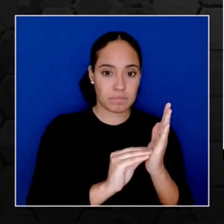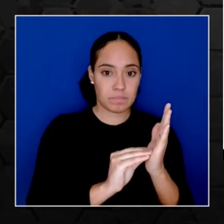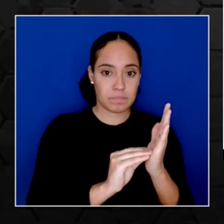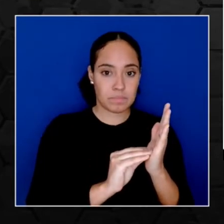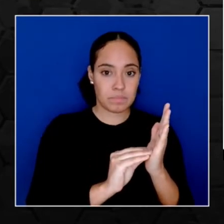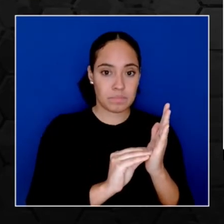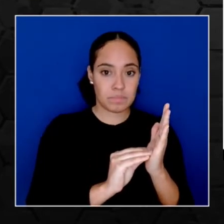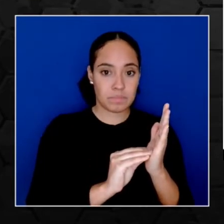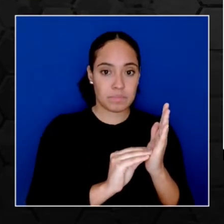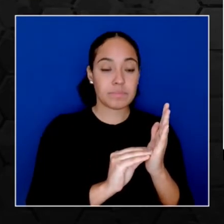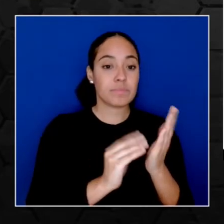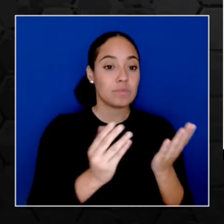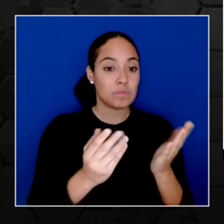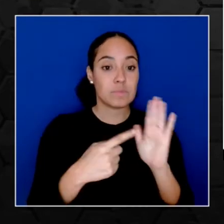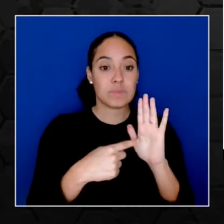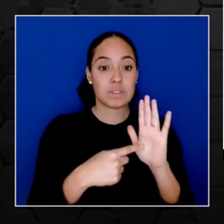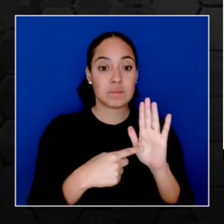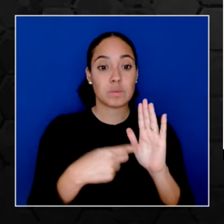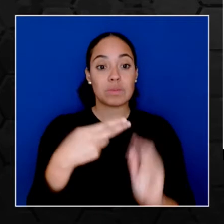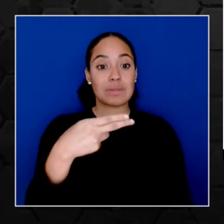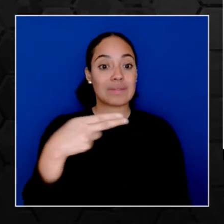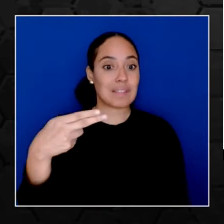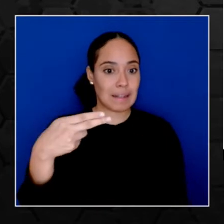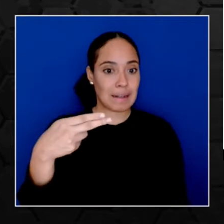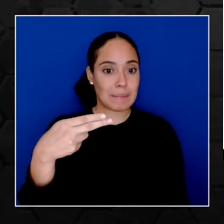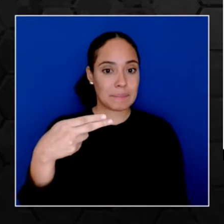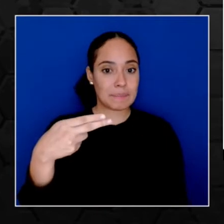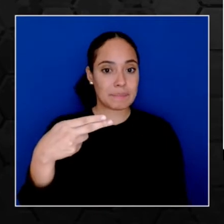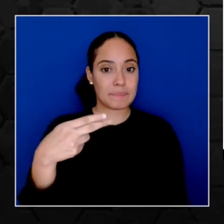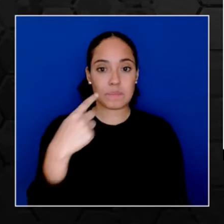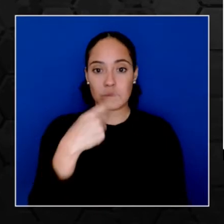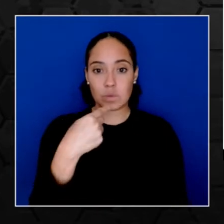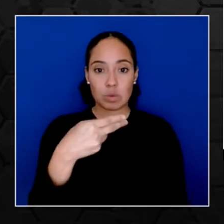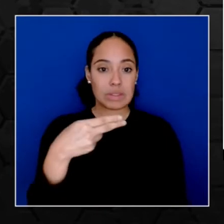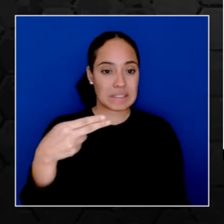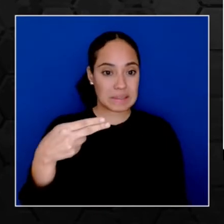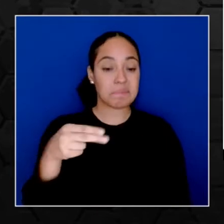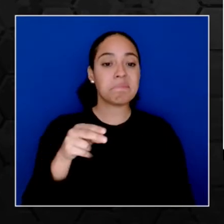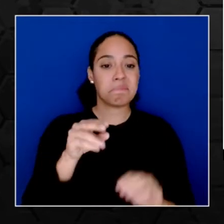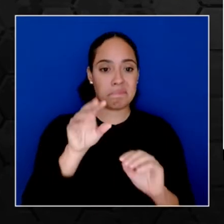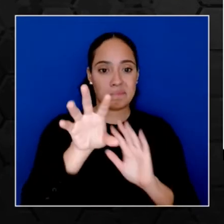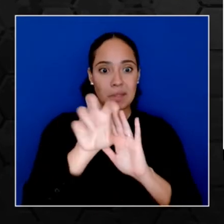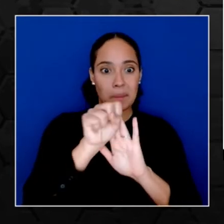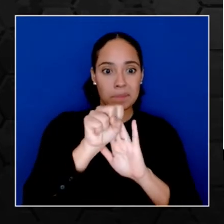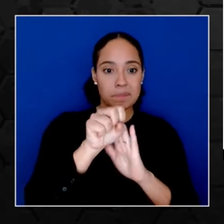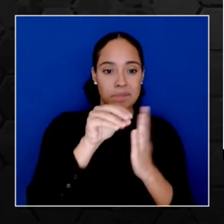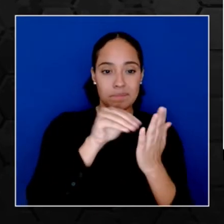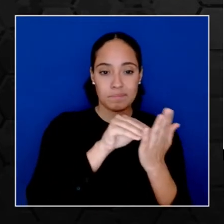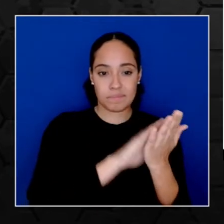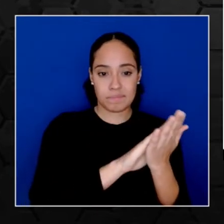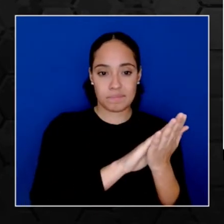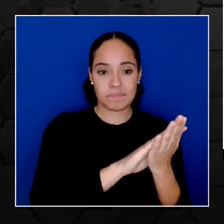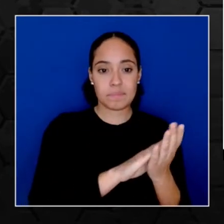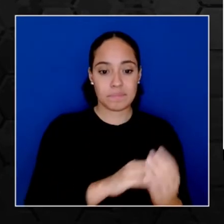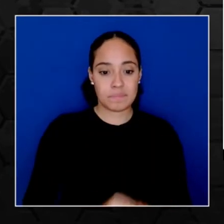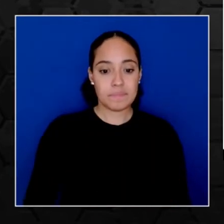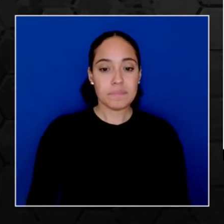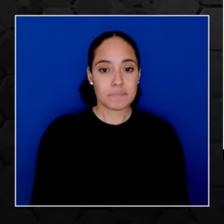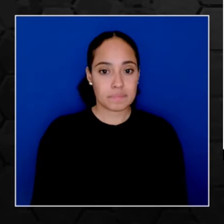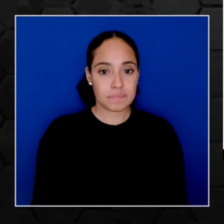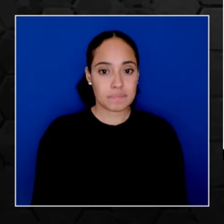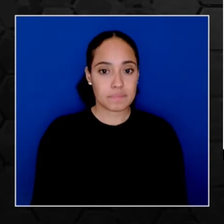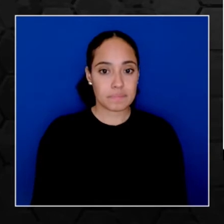their name, and name is a string. So I'm giving the variable name as string, and the variable name as name, and the data type as